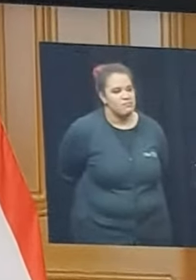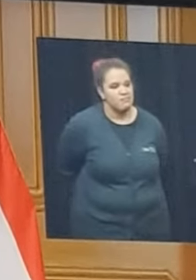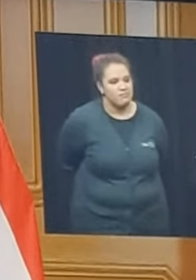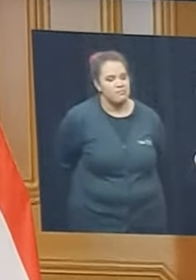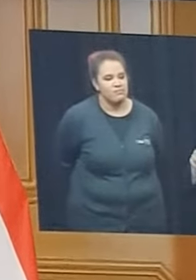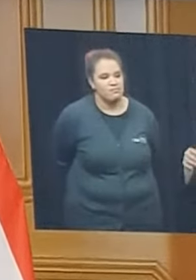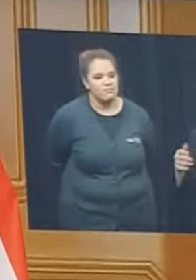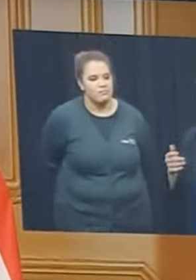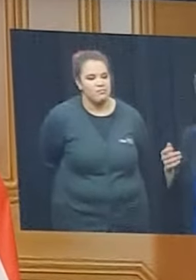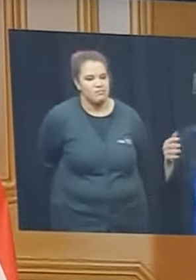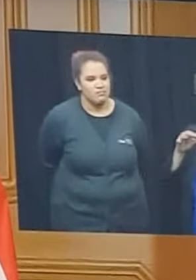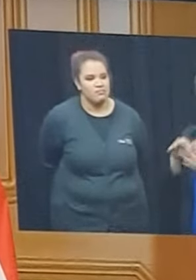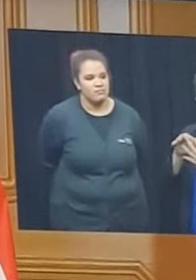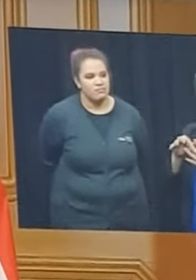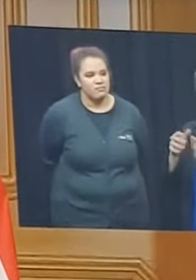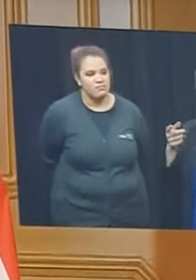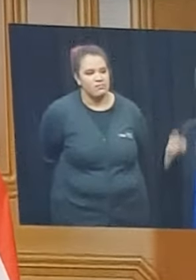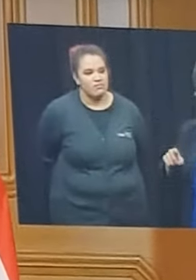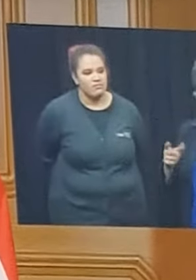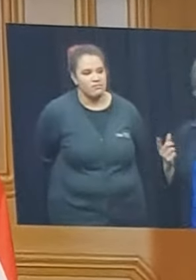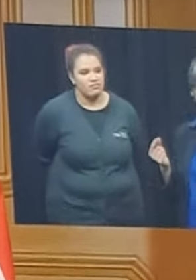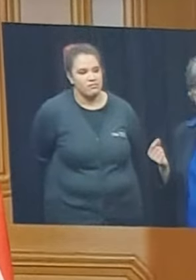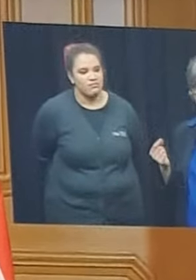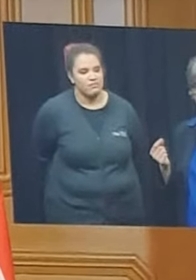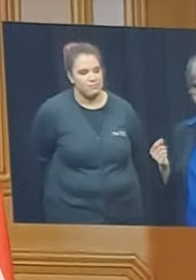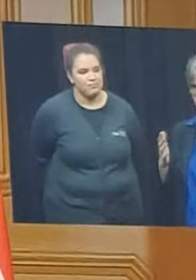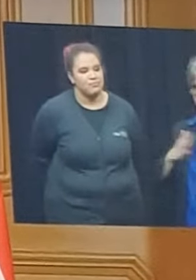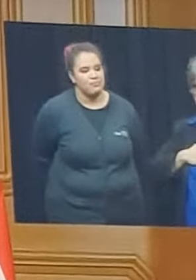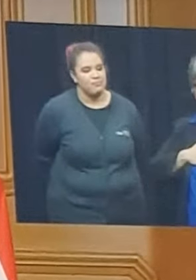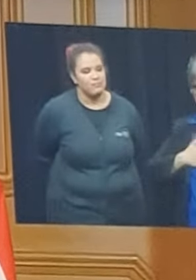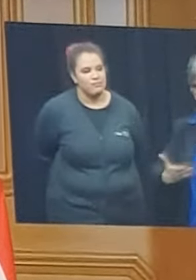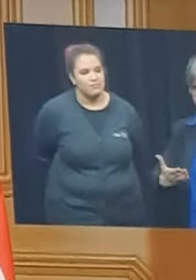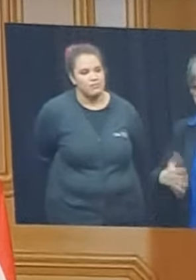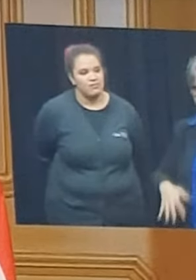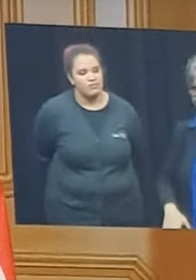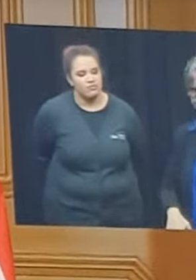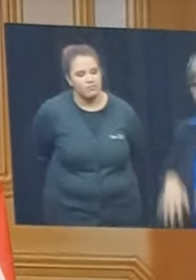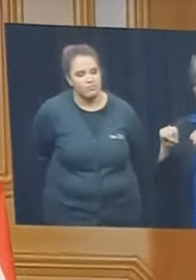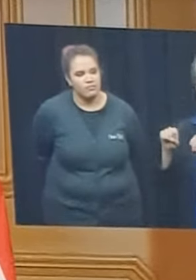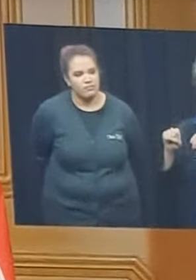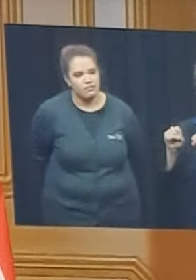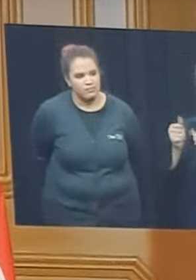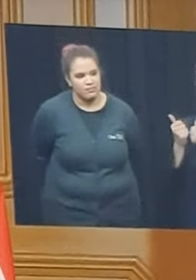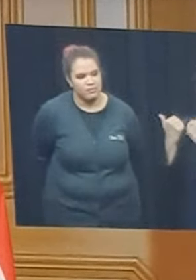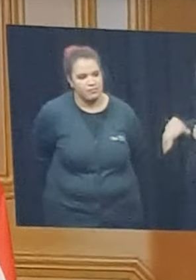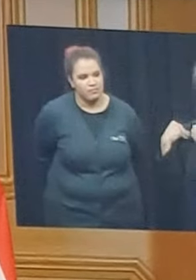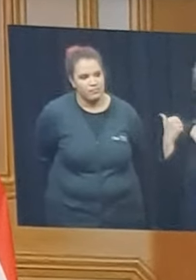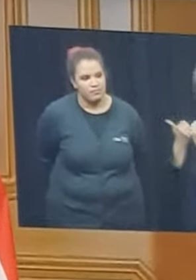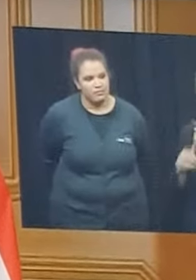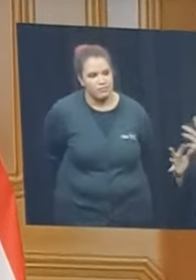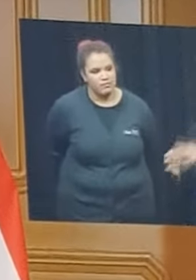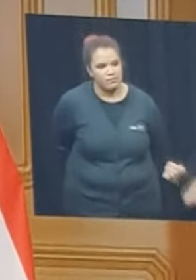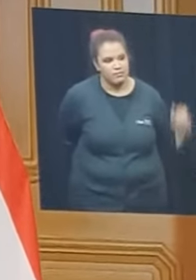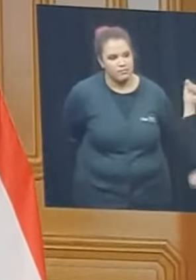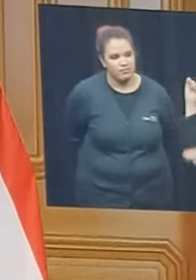by vaccines and see how that works out for them. Where's their compensation for being the